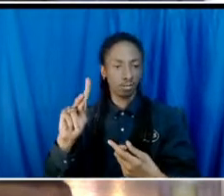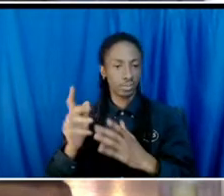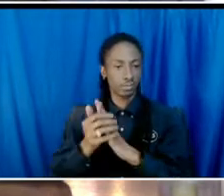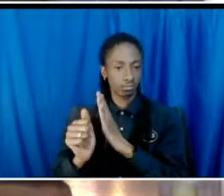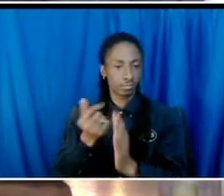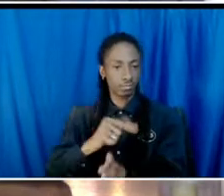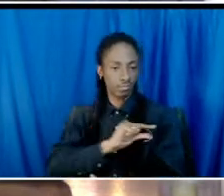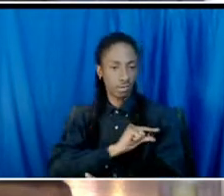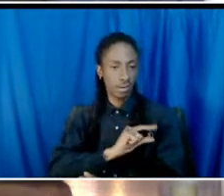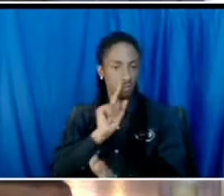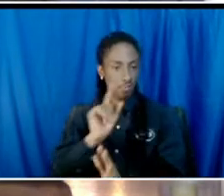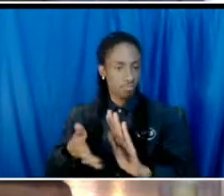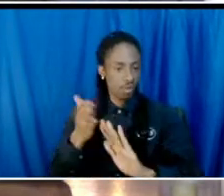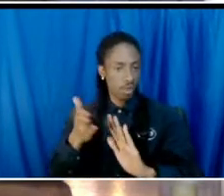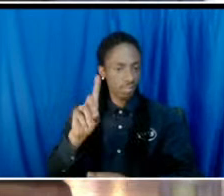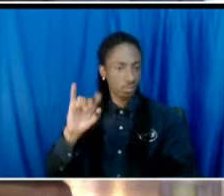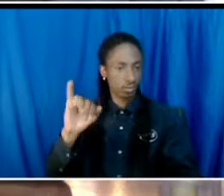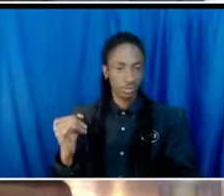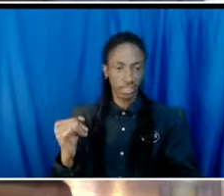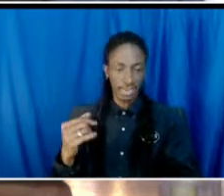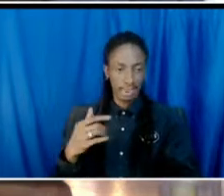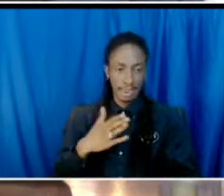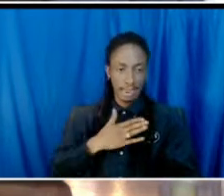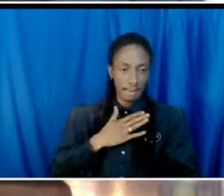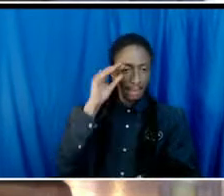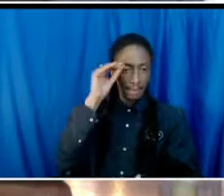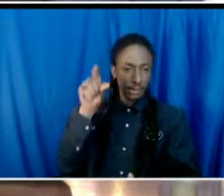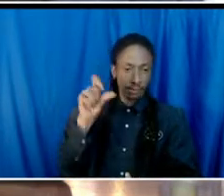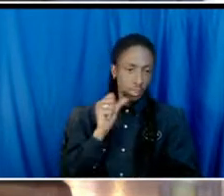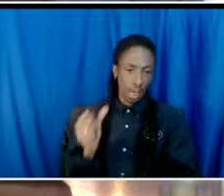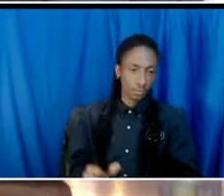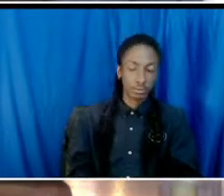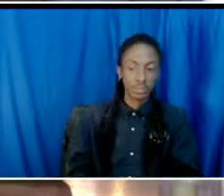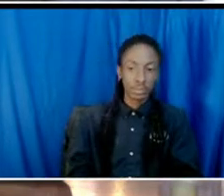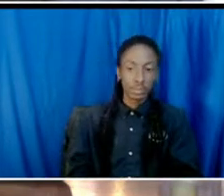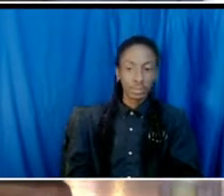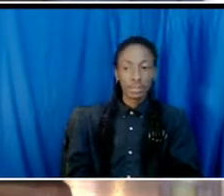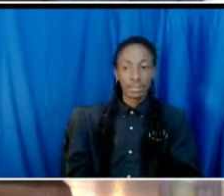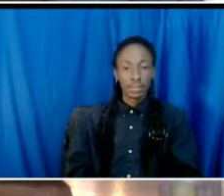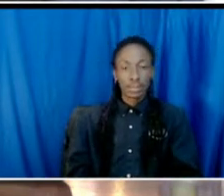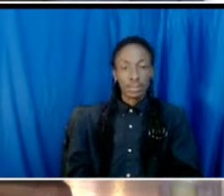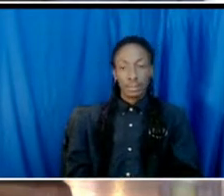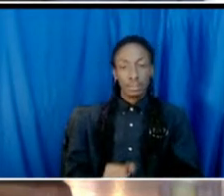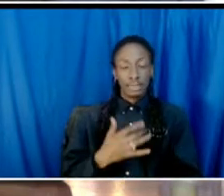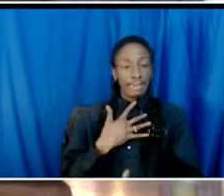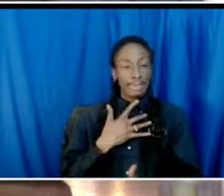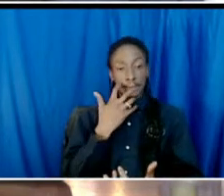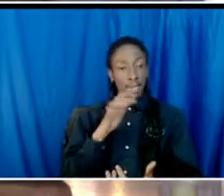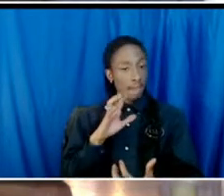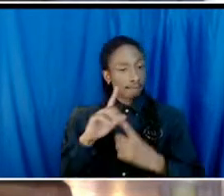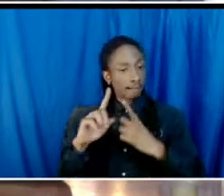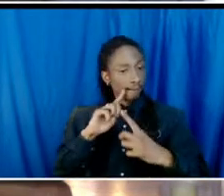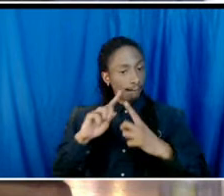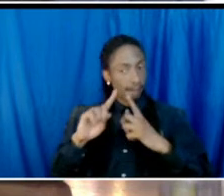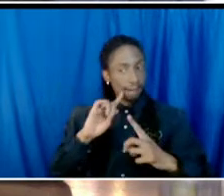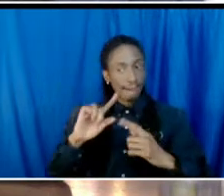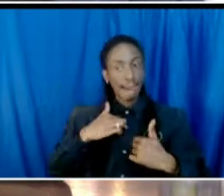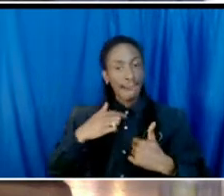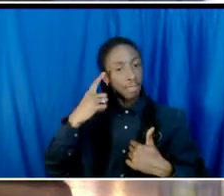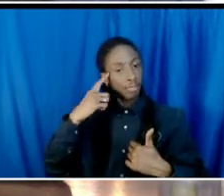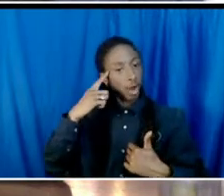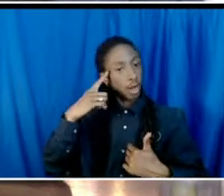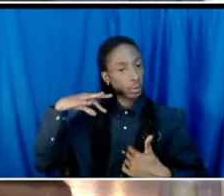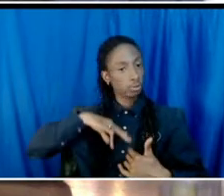the Justice Department, which in my mind, he clearly was not. And it was a heated conversation. I thought it was useful to point out